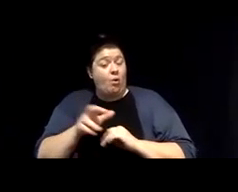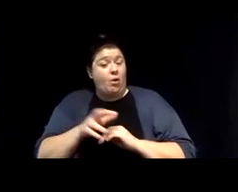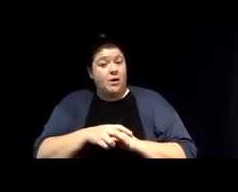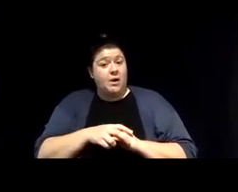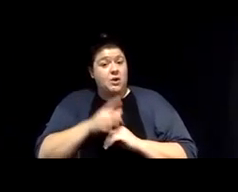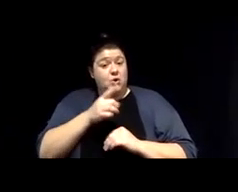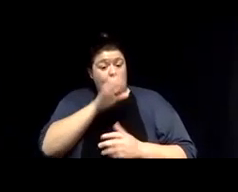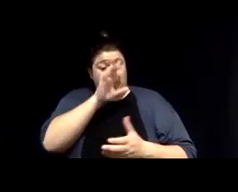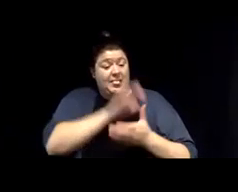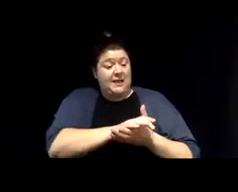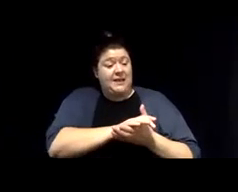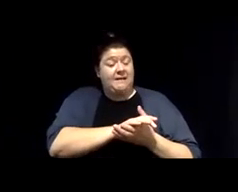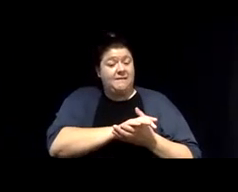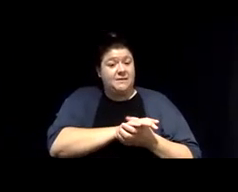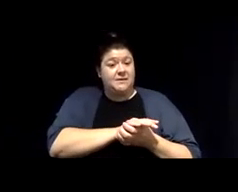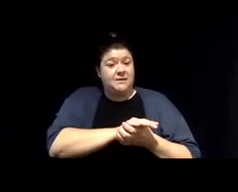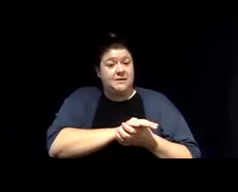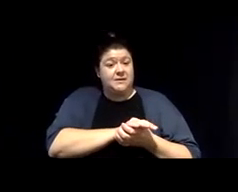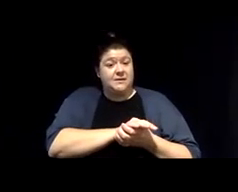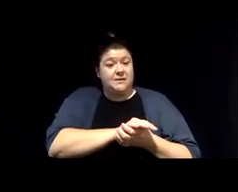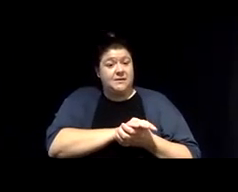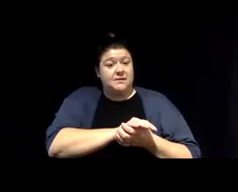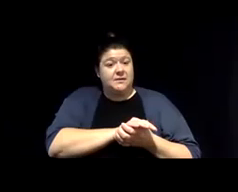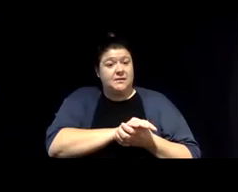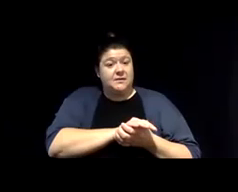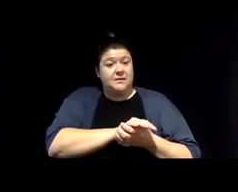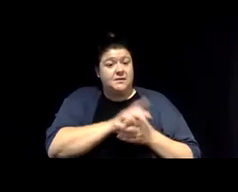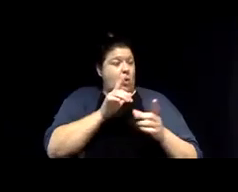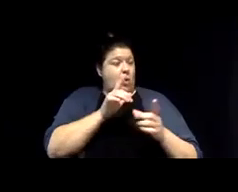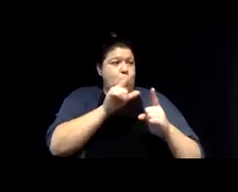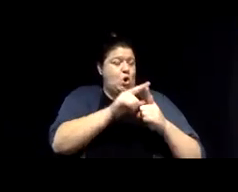believe that there's a word that